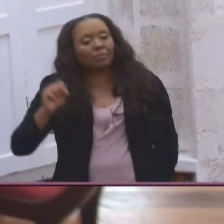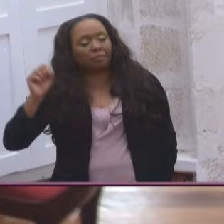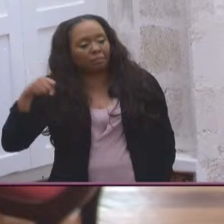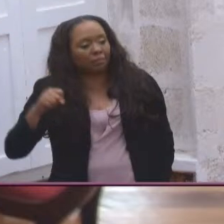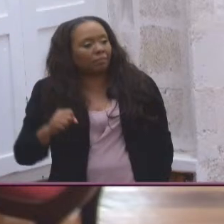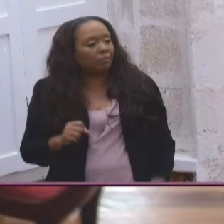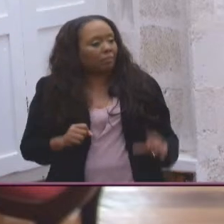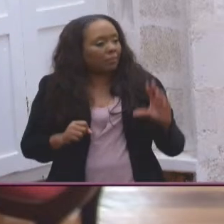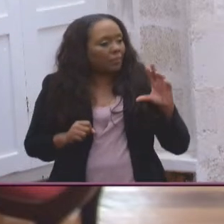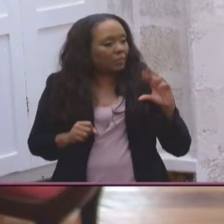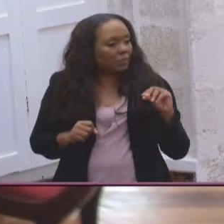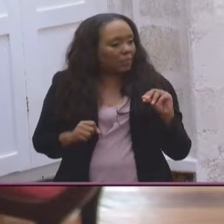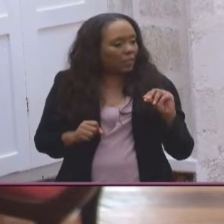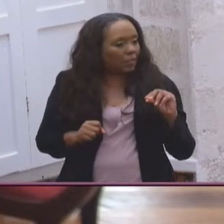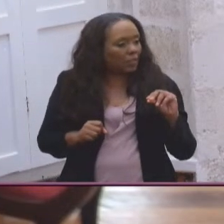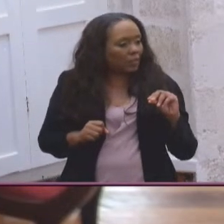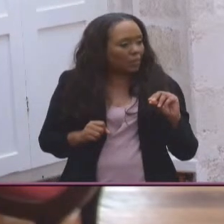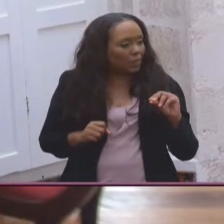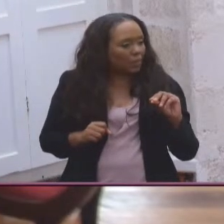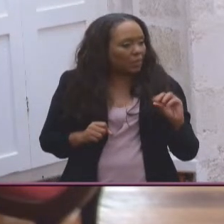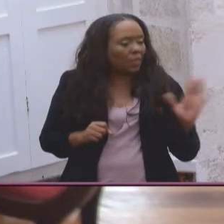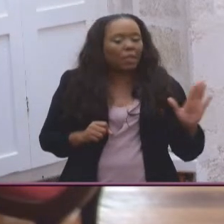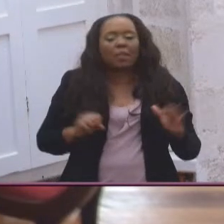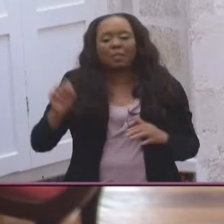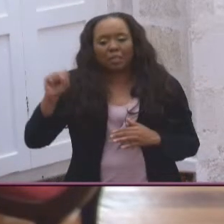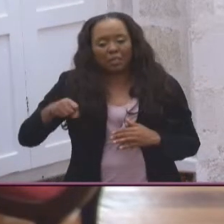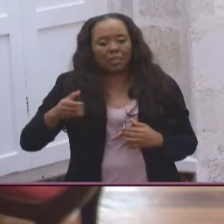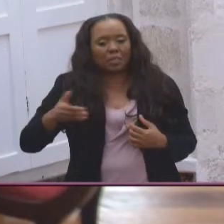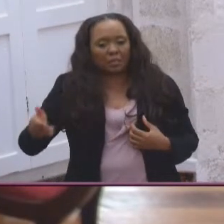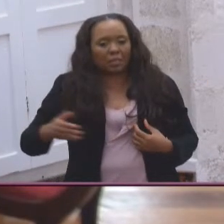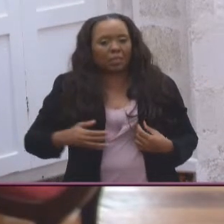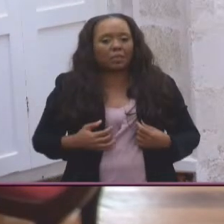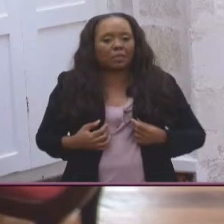Aye. Those against, would you please say no? The ayes have it.